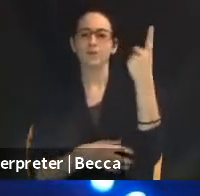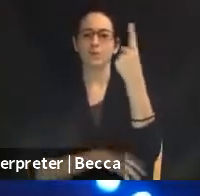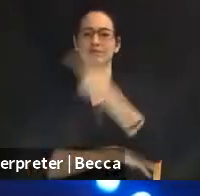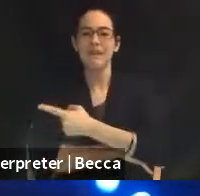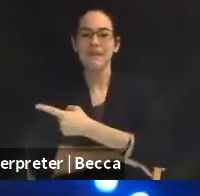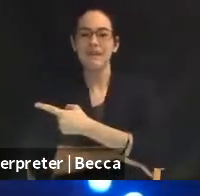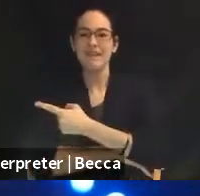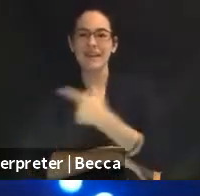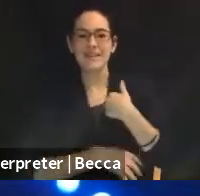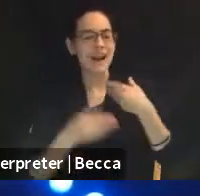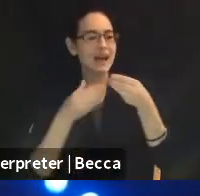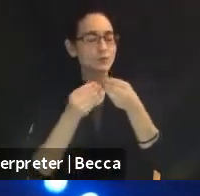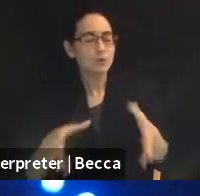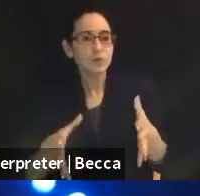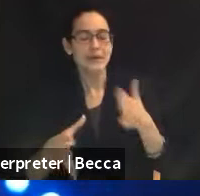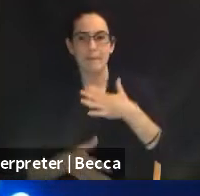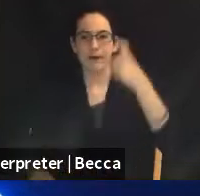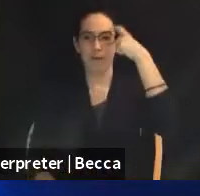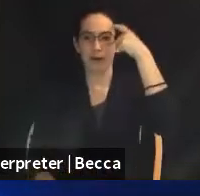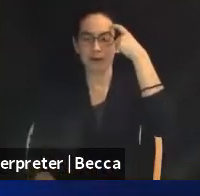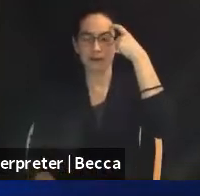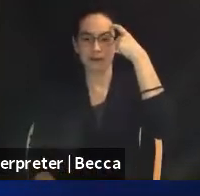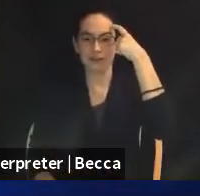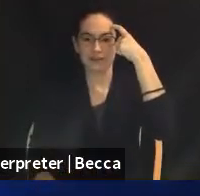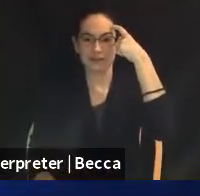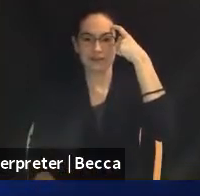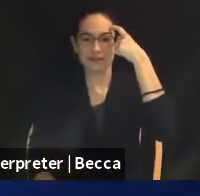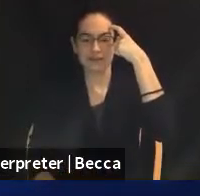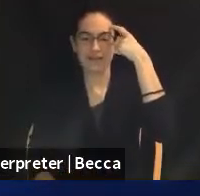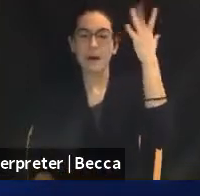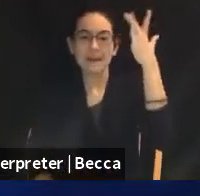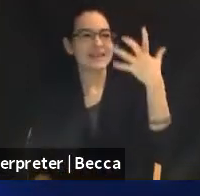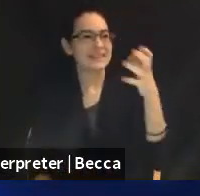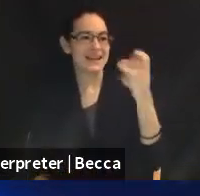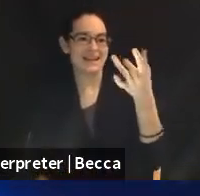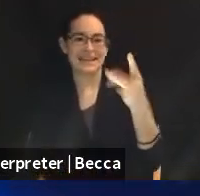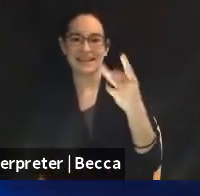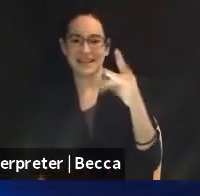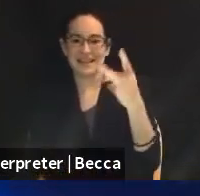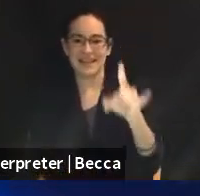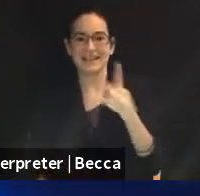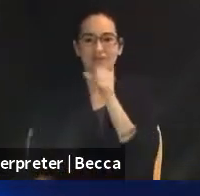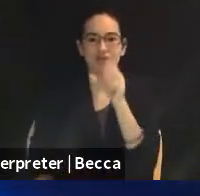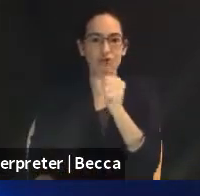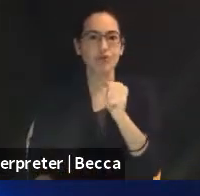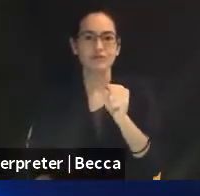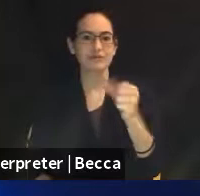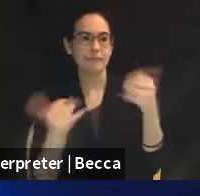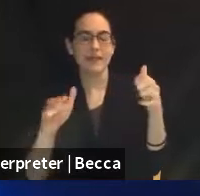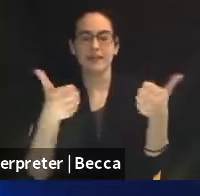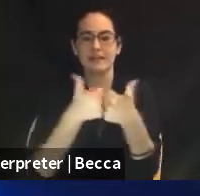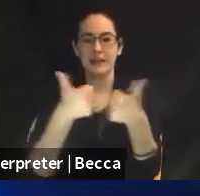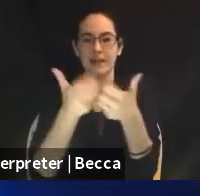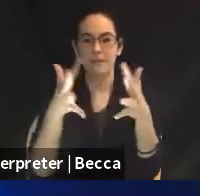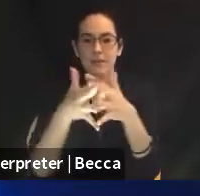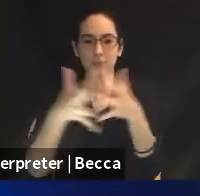my ever-loving mind over an 18-year-old wearing tight pants throwing a ball. Get